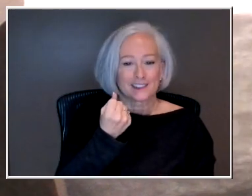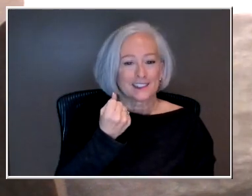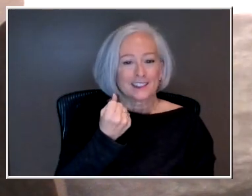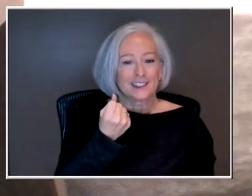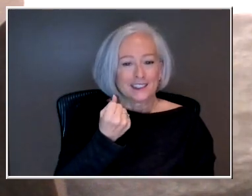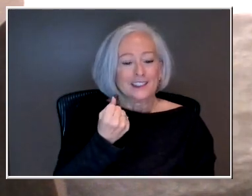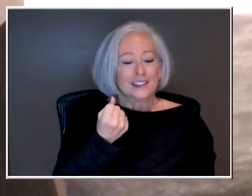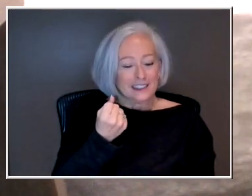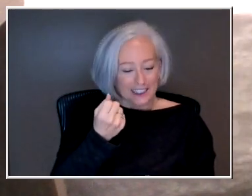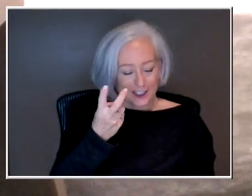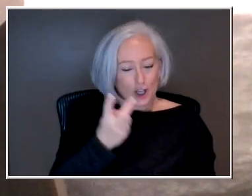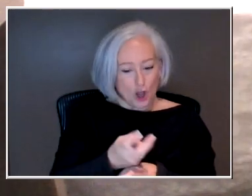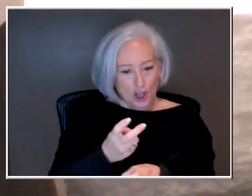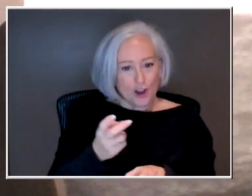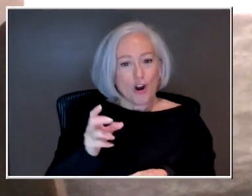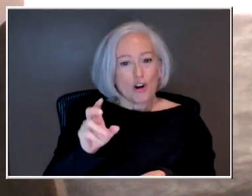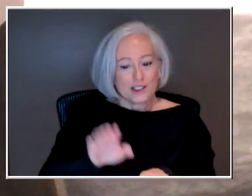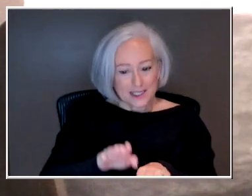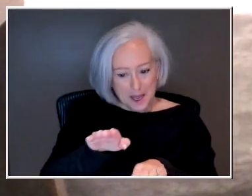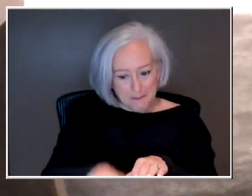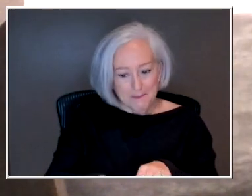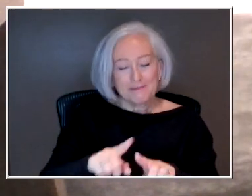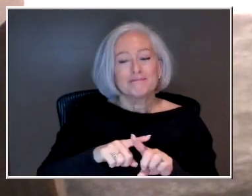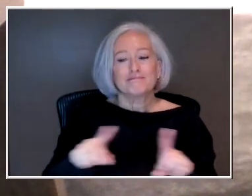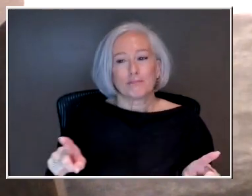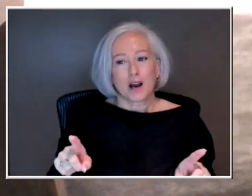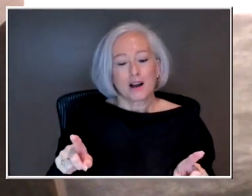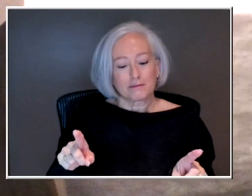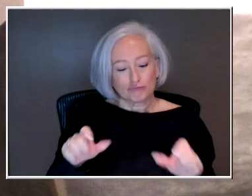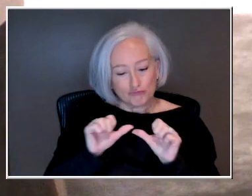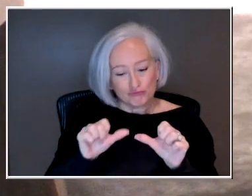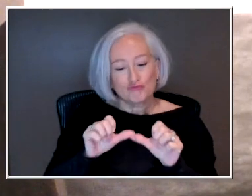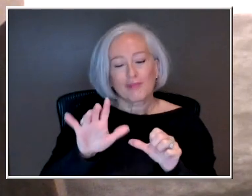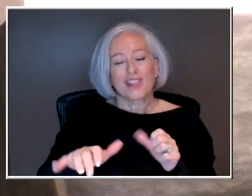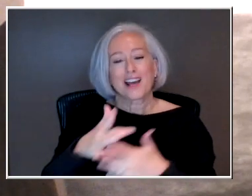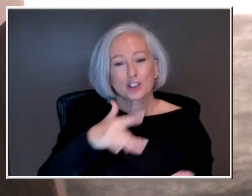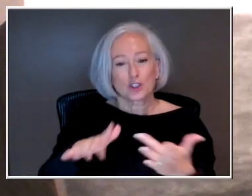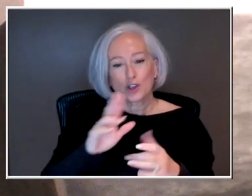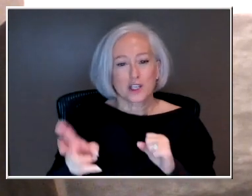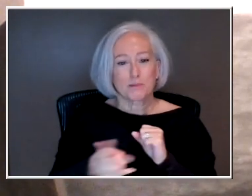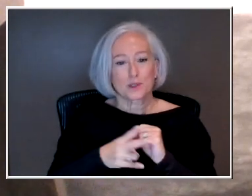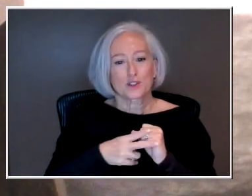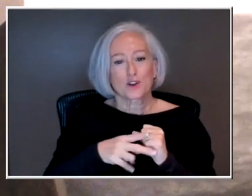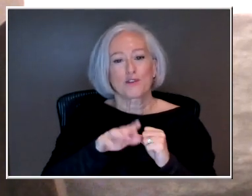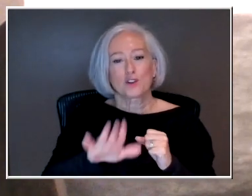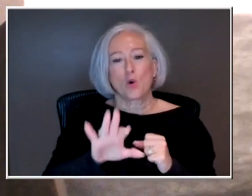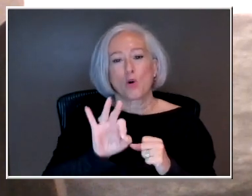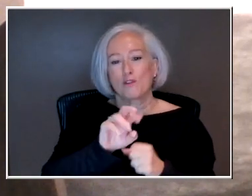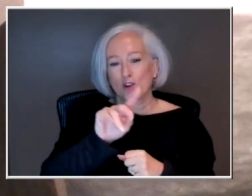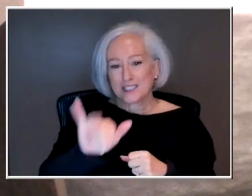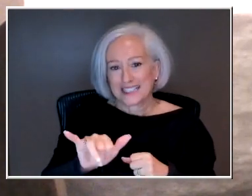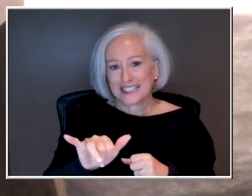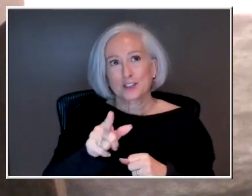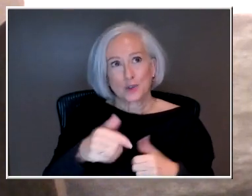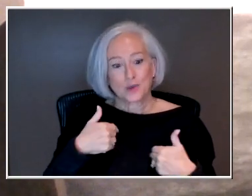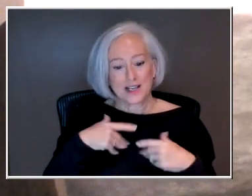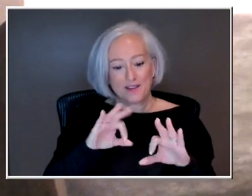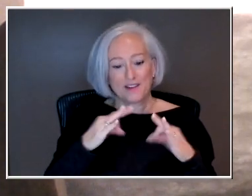step to go down this journey and preserve your fertility so that you can have a family when it's safe.